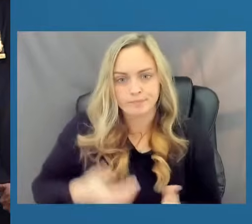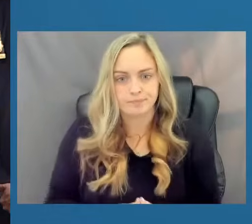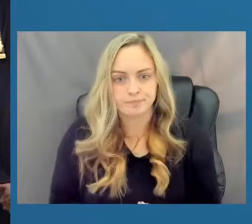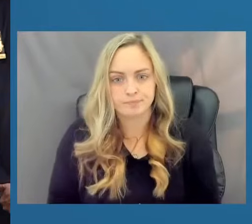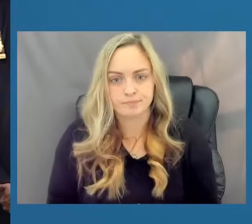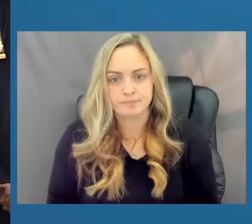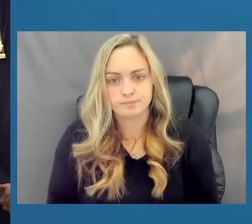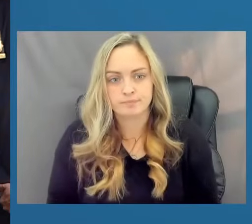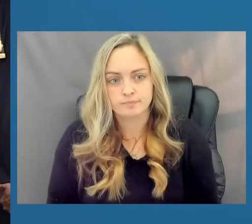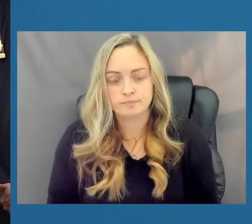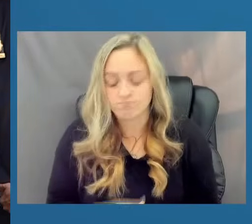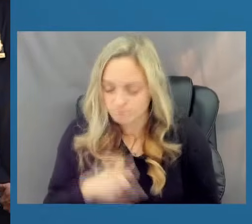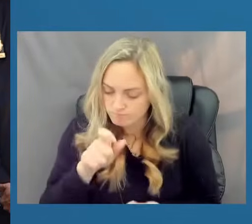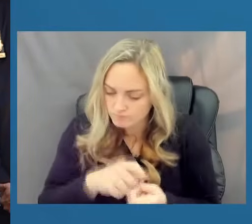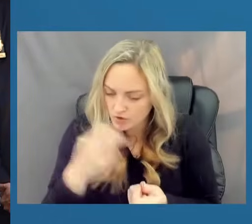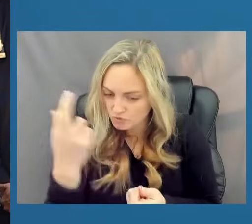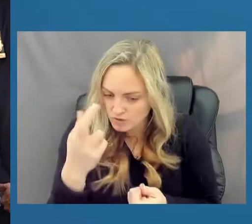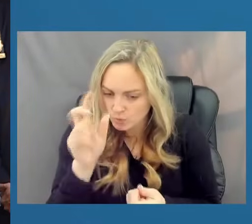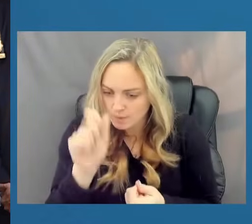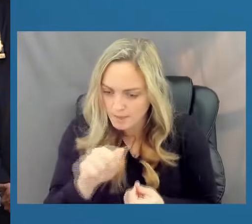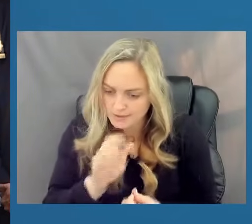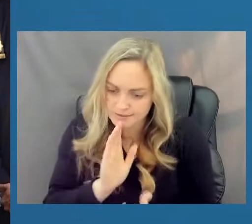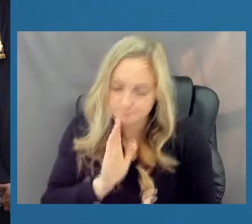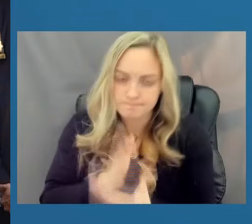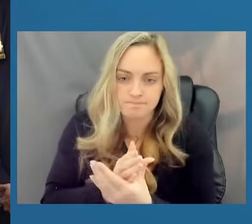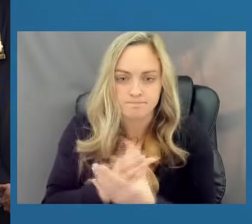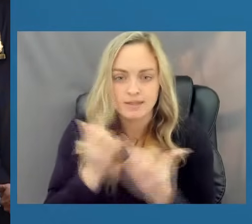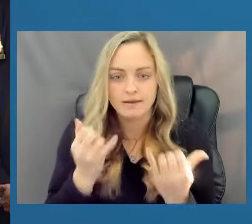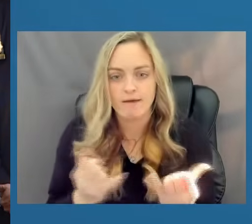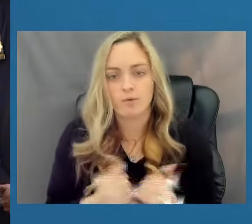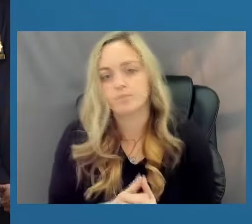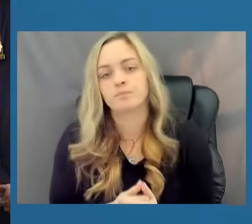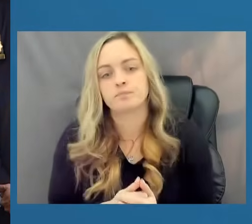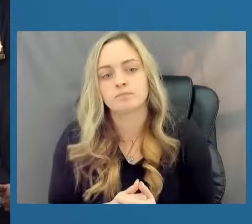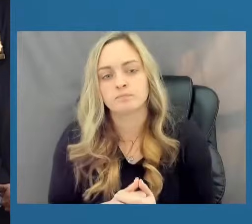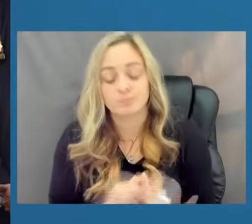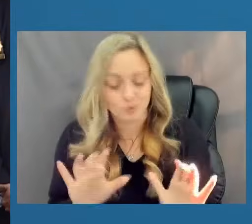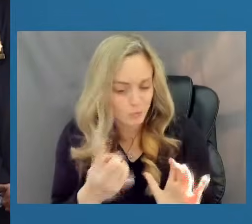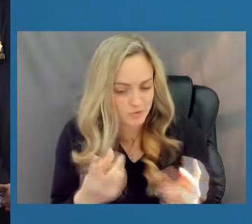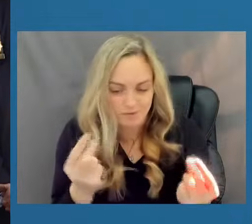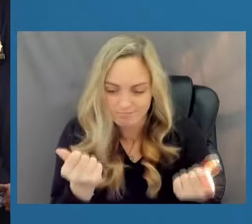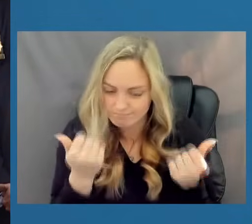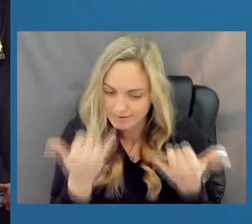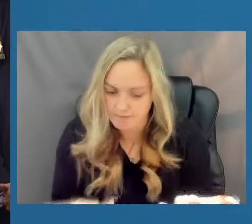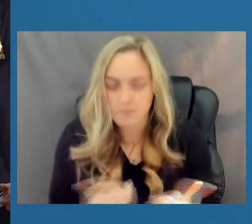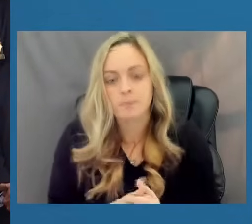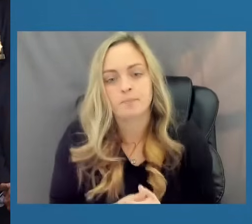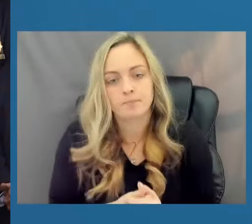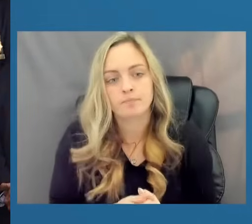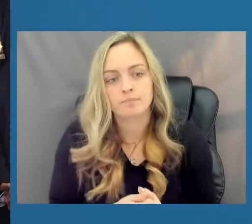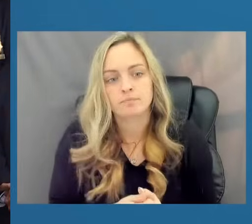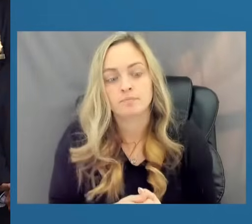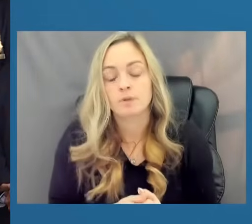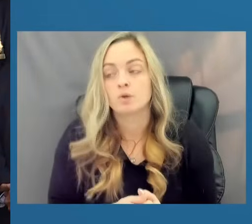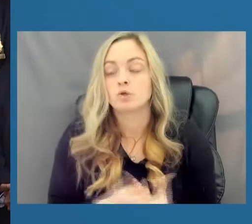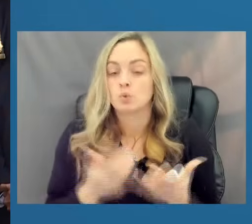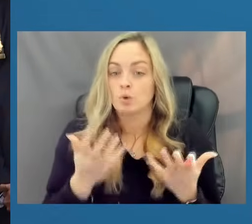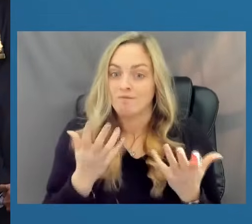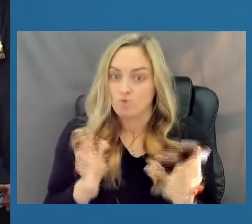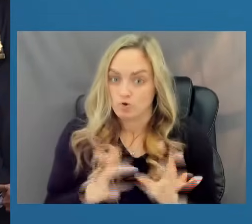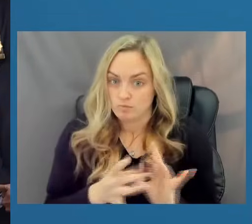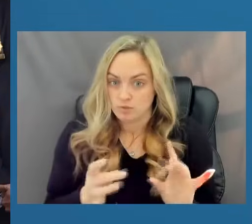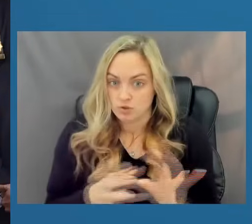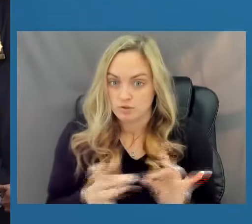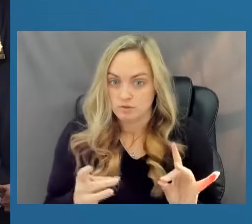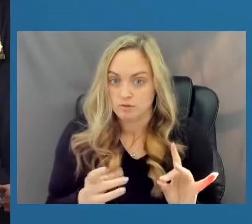is precisely why we must step in now and act immediately. Now, as I said,